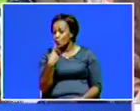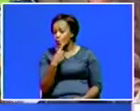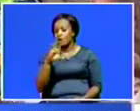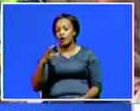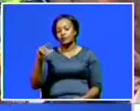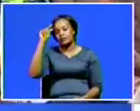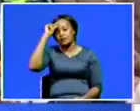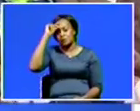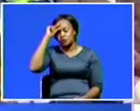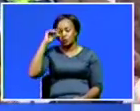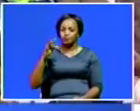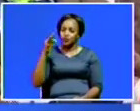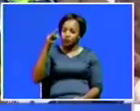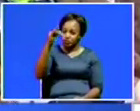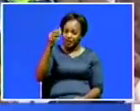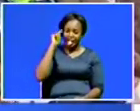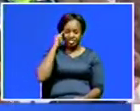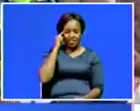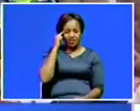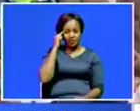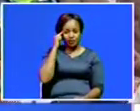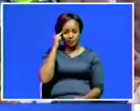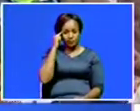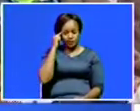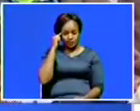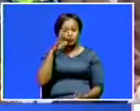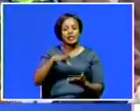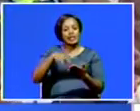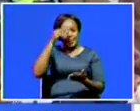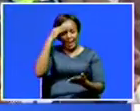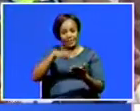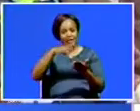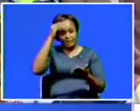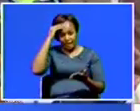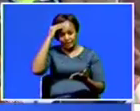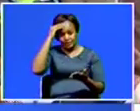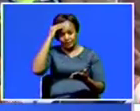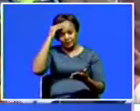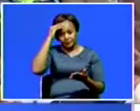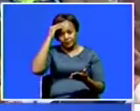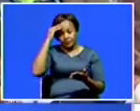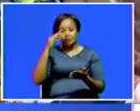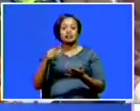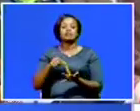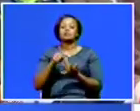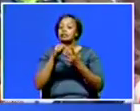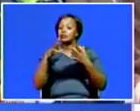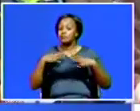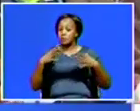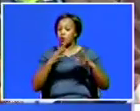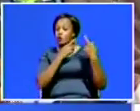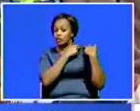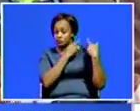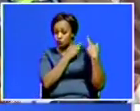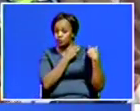think going forward, I think that this be a learning lesson for us all, especially those who are responsible for this, which is the